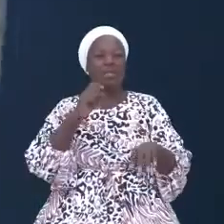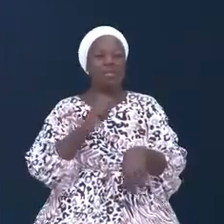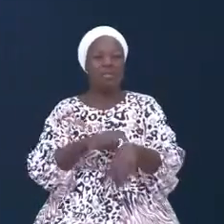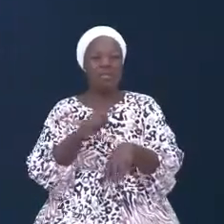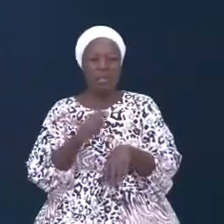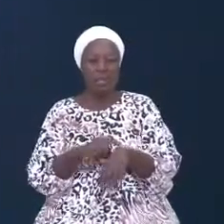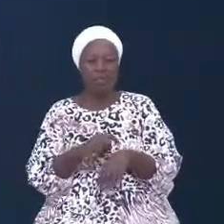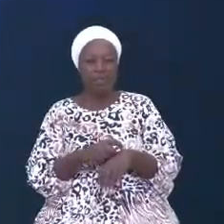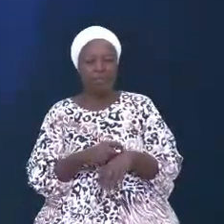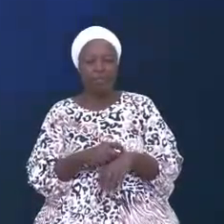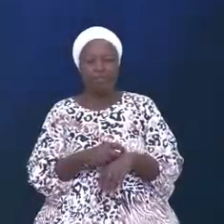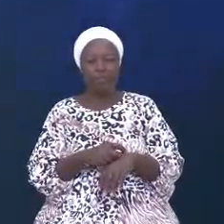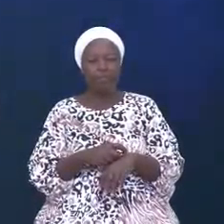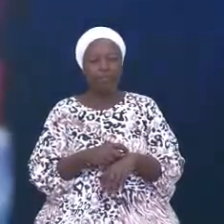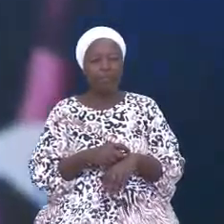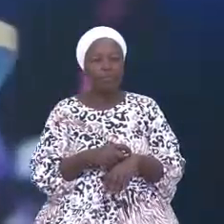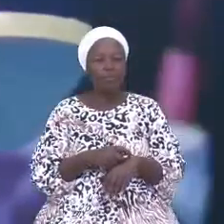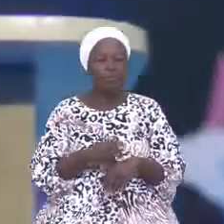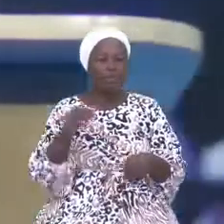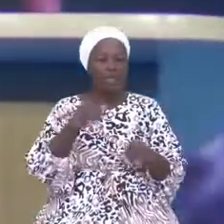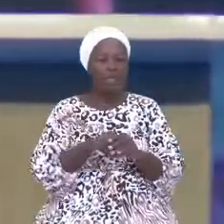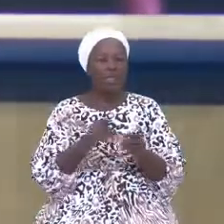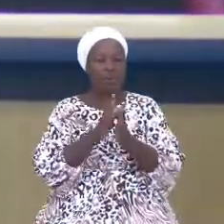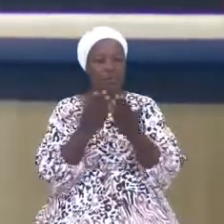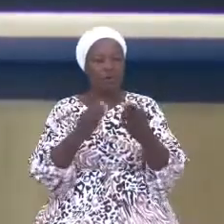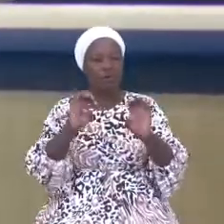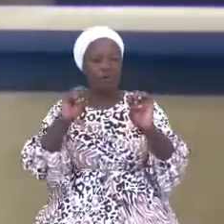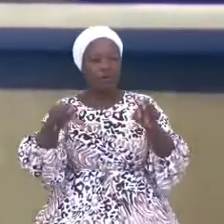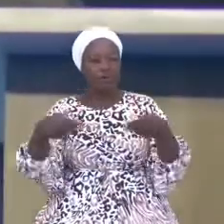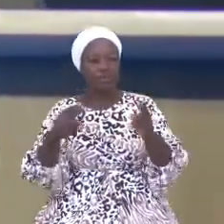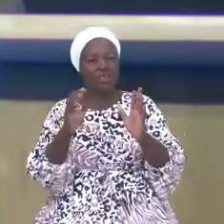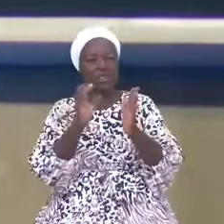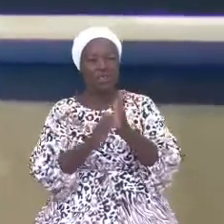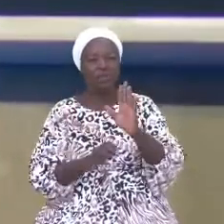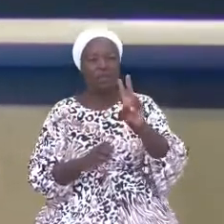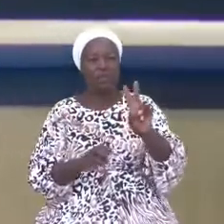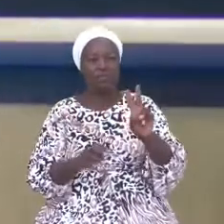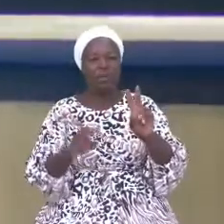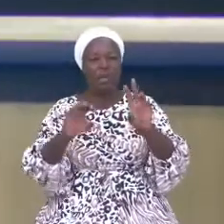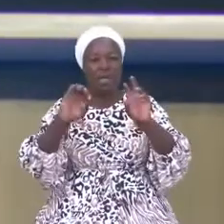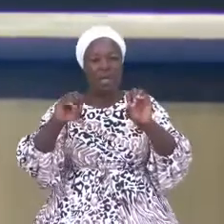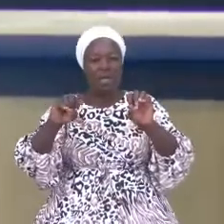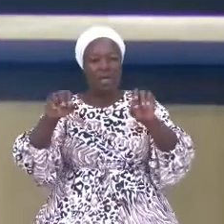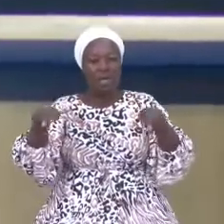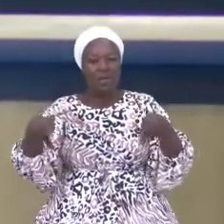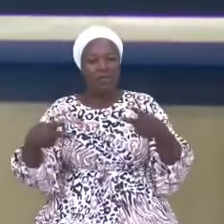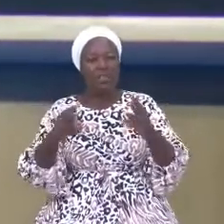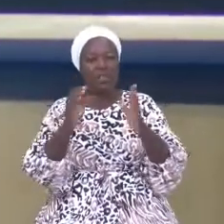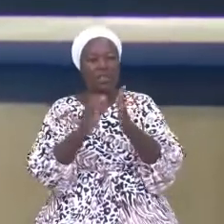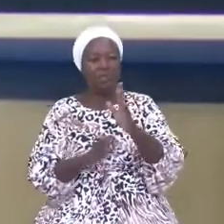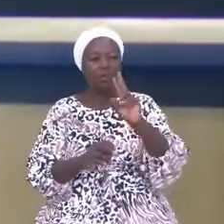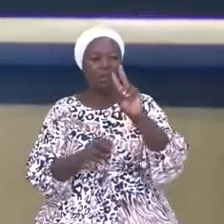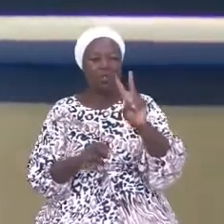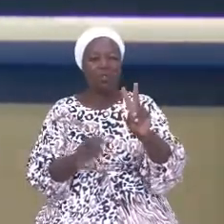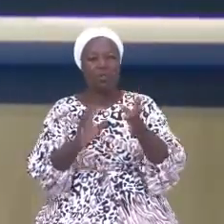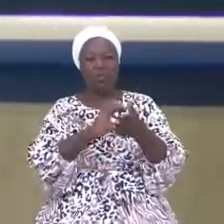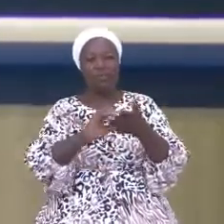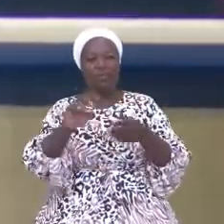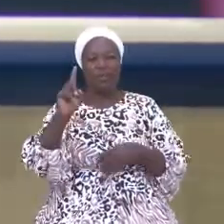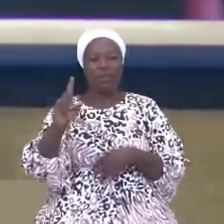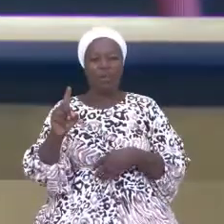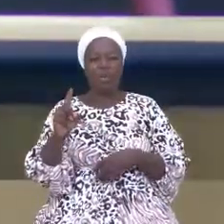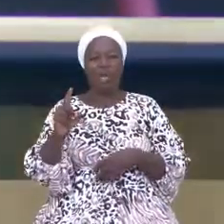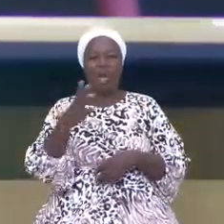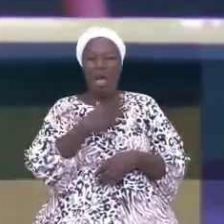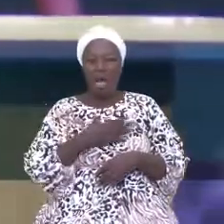time. We're looking at Ephesians chapter 2, and I'm reading from verse 1. Ephesians chapter 2, reading from verse